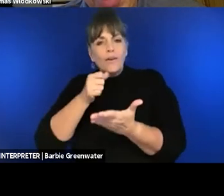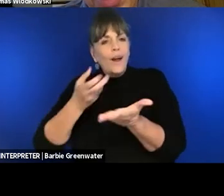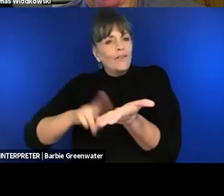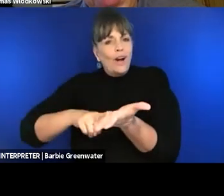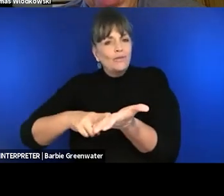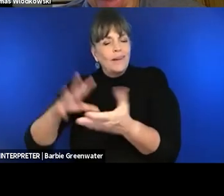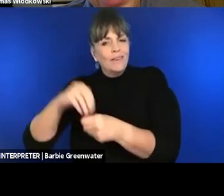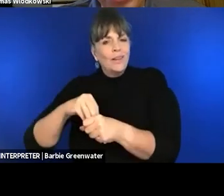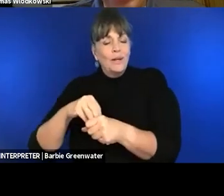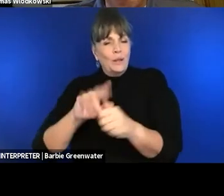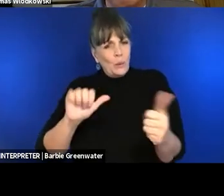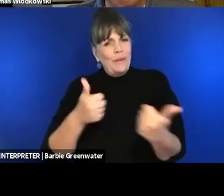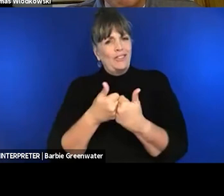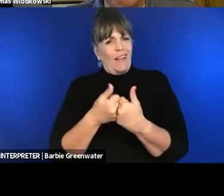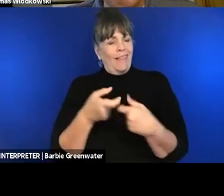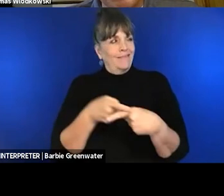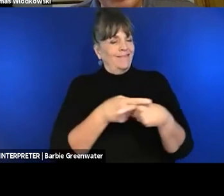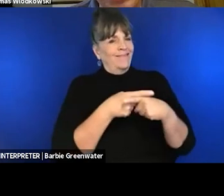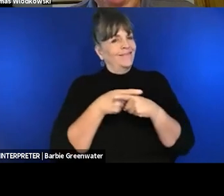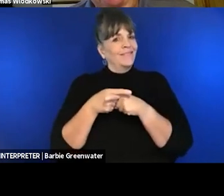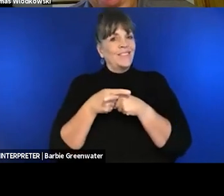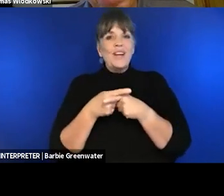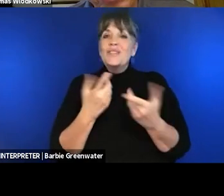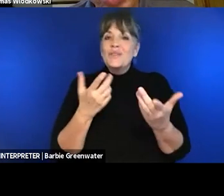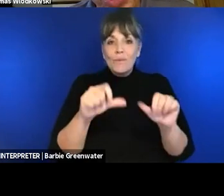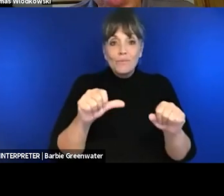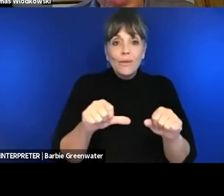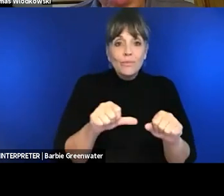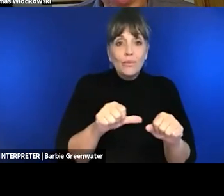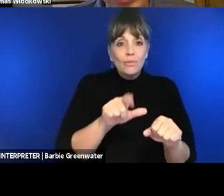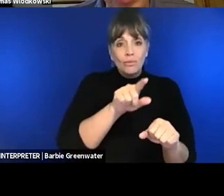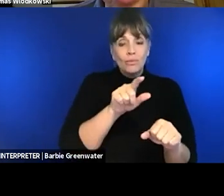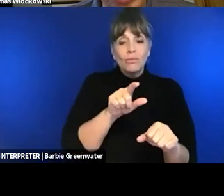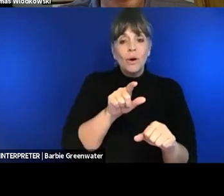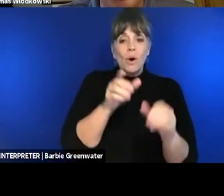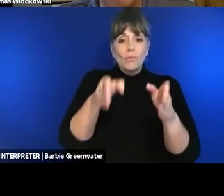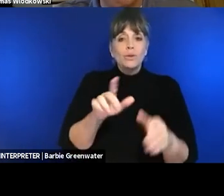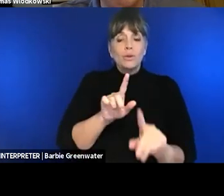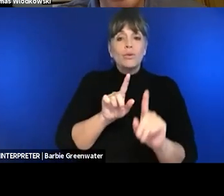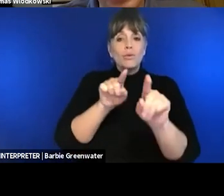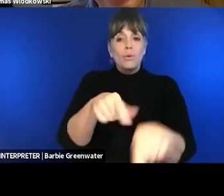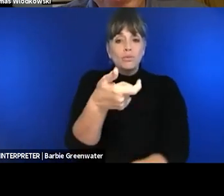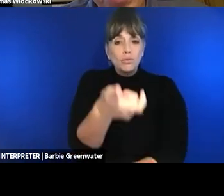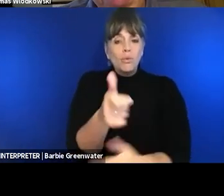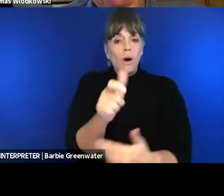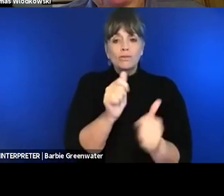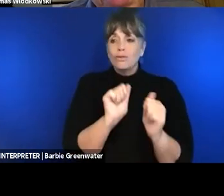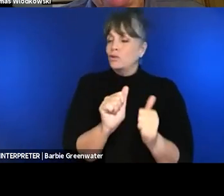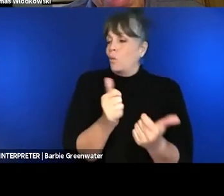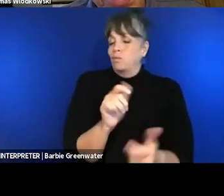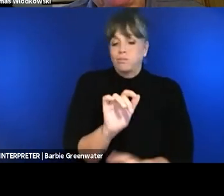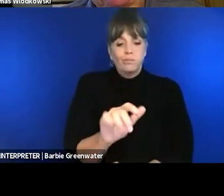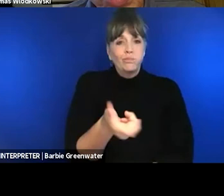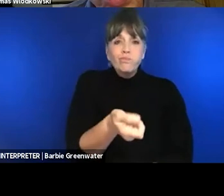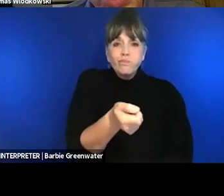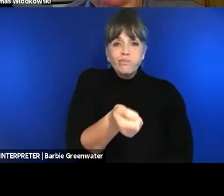very quickly. So it's possible that when somebody goes to see a show or goes to watch a show on any,